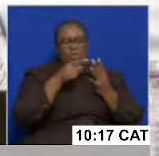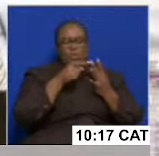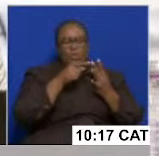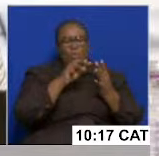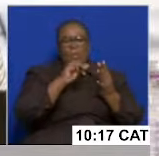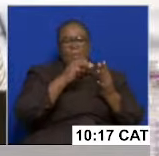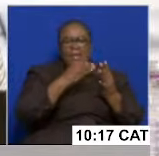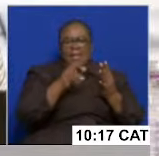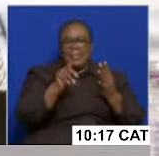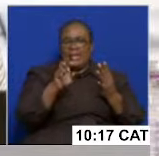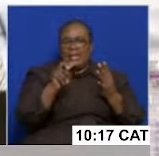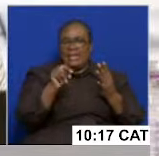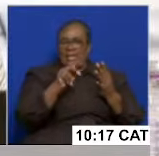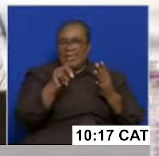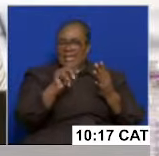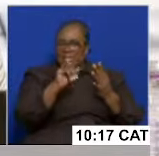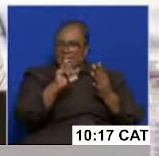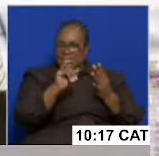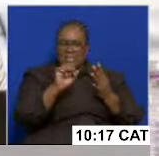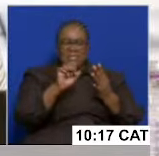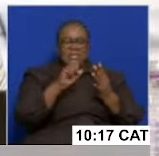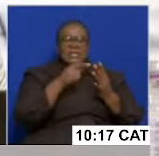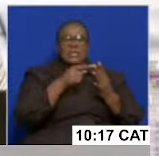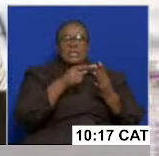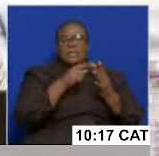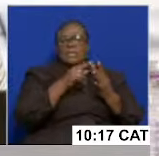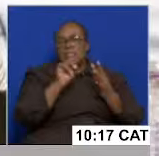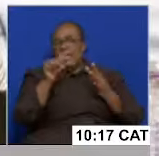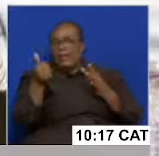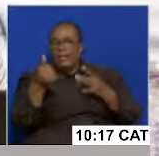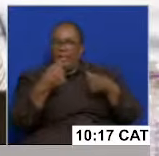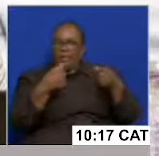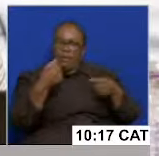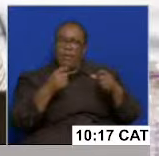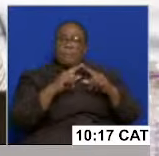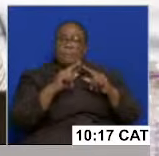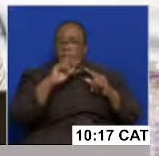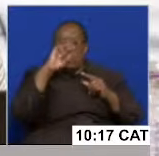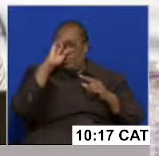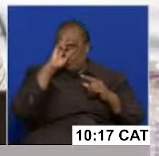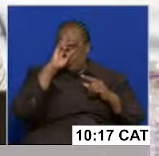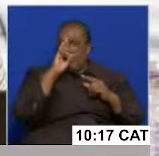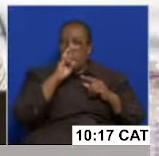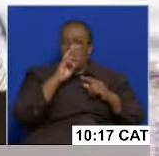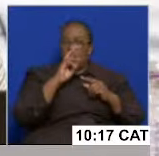them arriving in two cars and that the cars are EMPD Golfs.